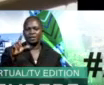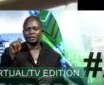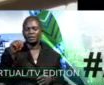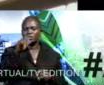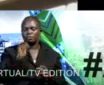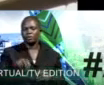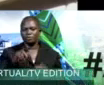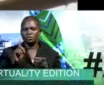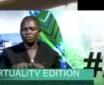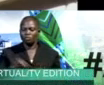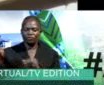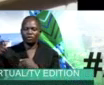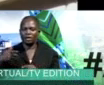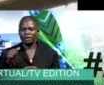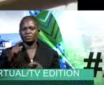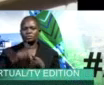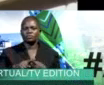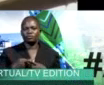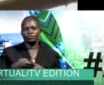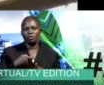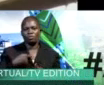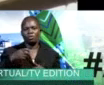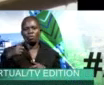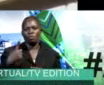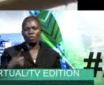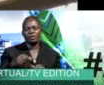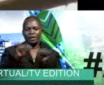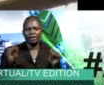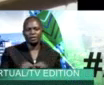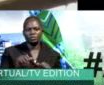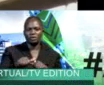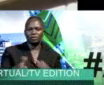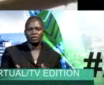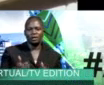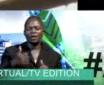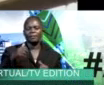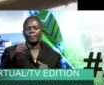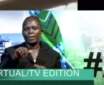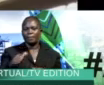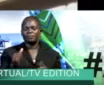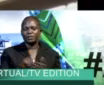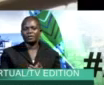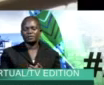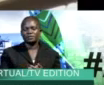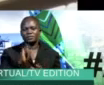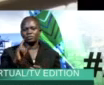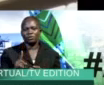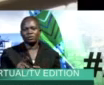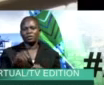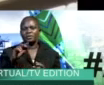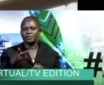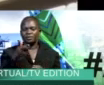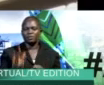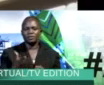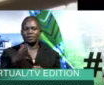freely from one area to another. So that infrastructure is key.